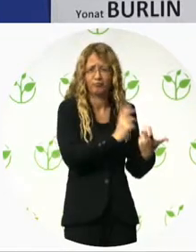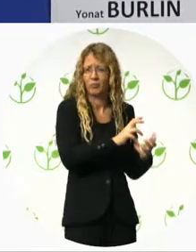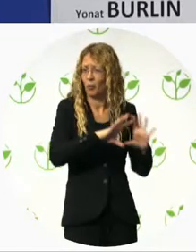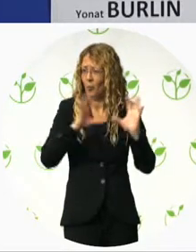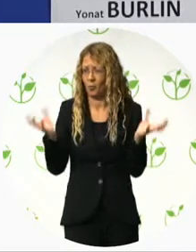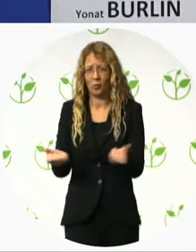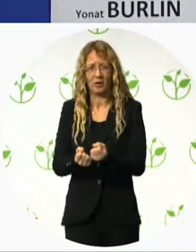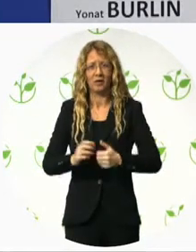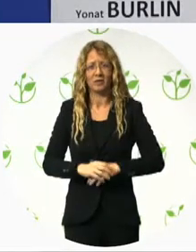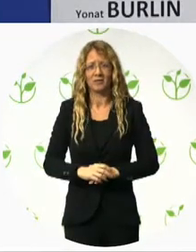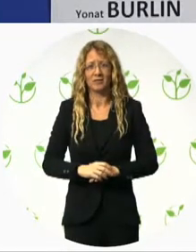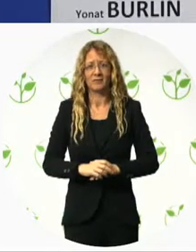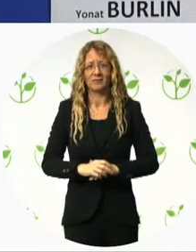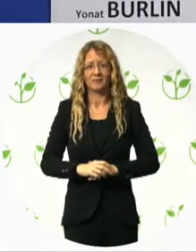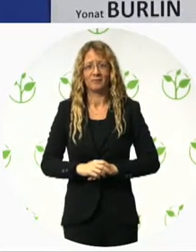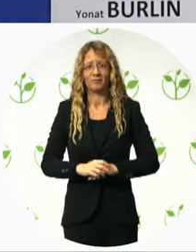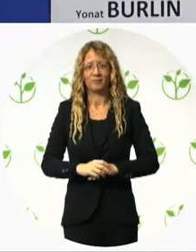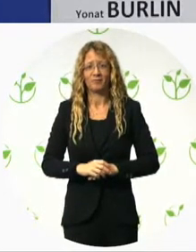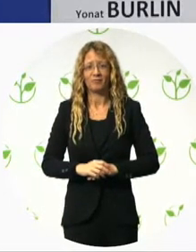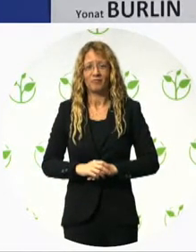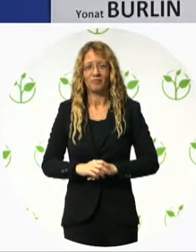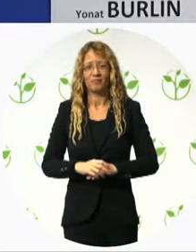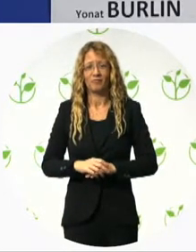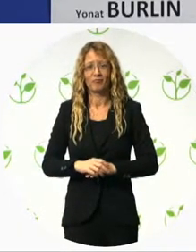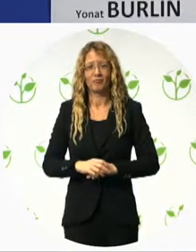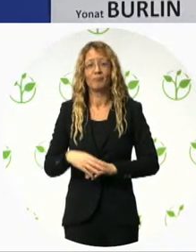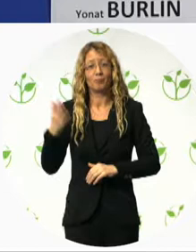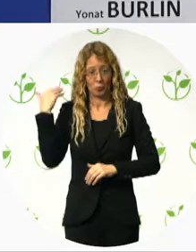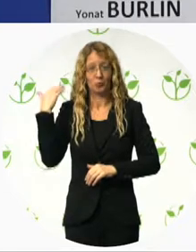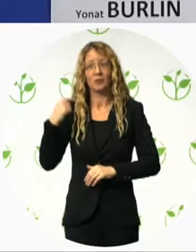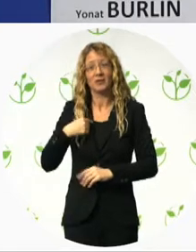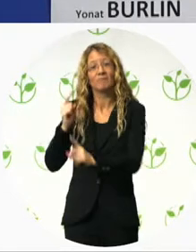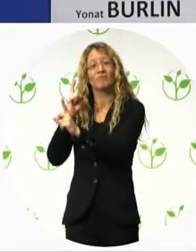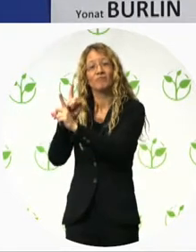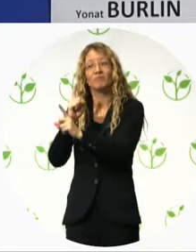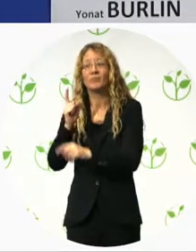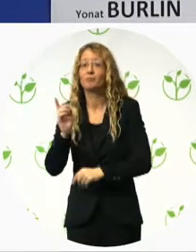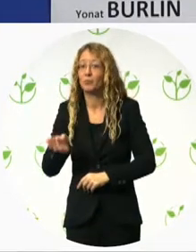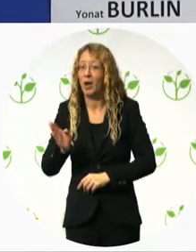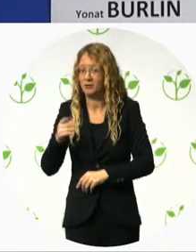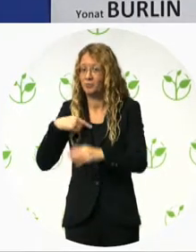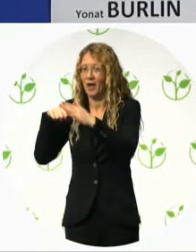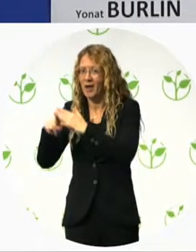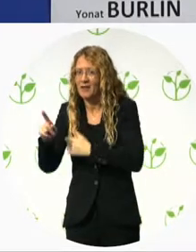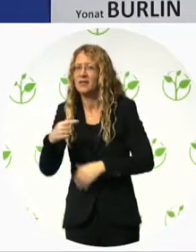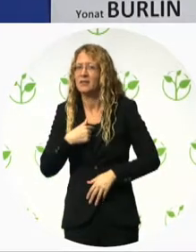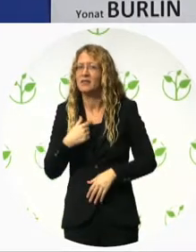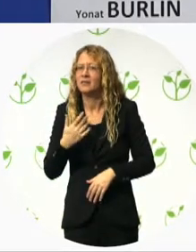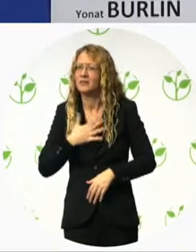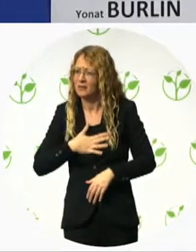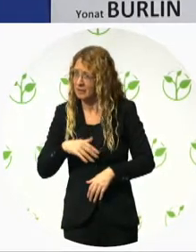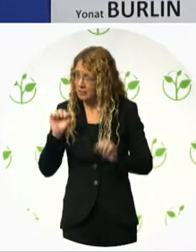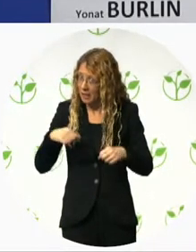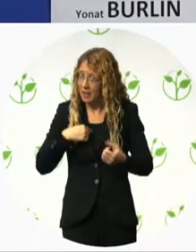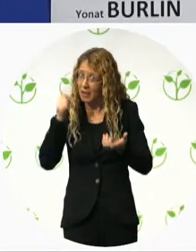on doors a few years ago in the big Broadway shows and telling them we're going to be using cell phones to make everything accessible, they told me there's not a